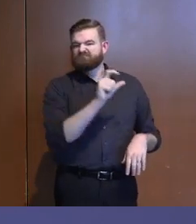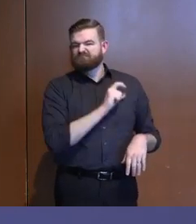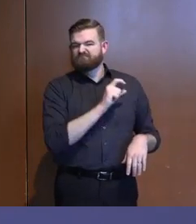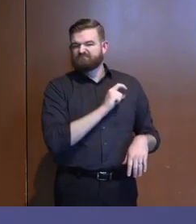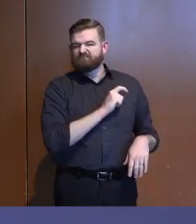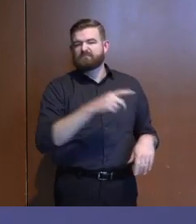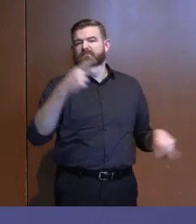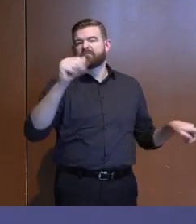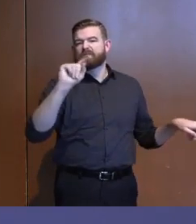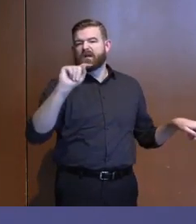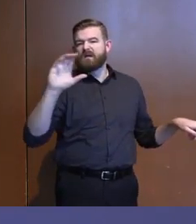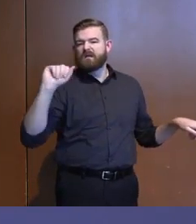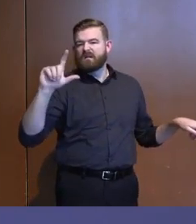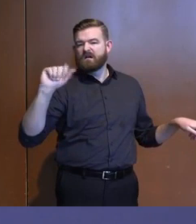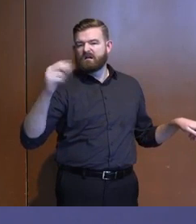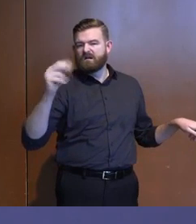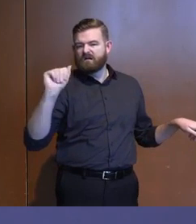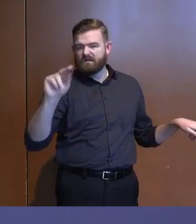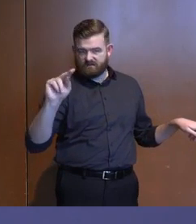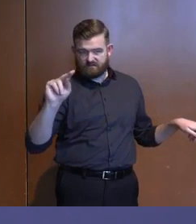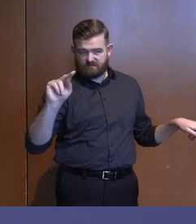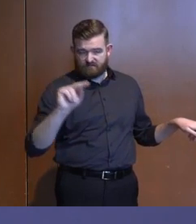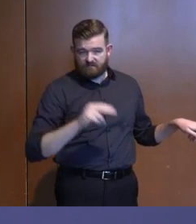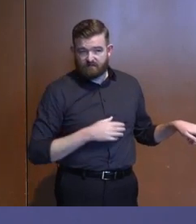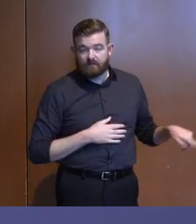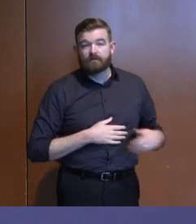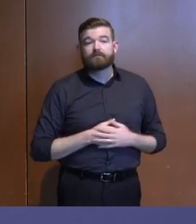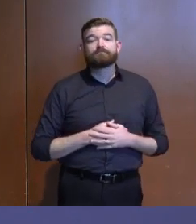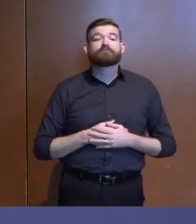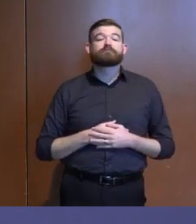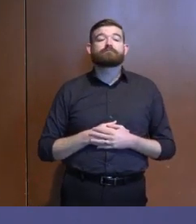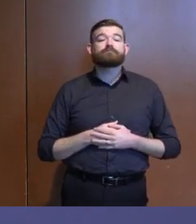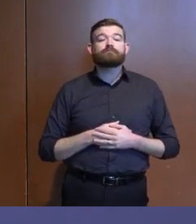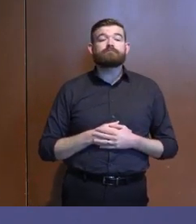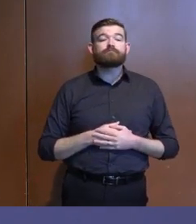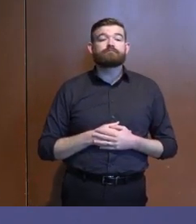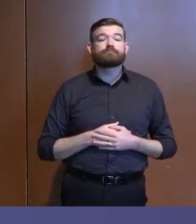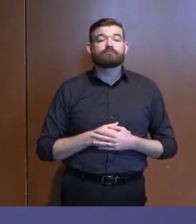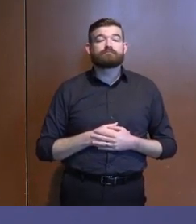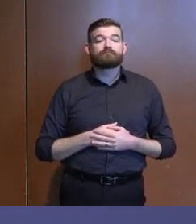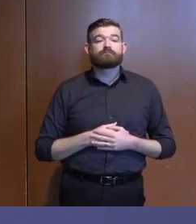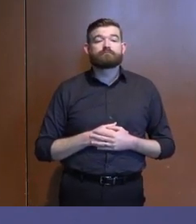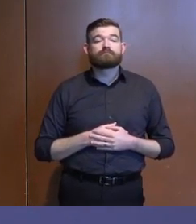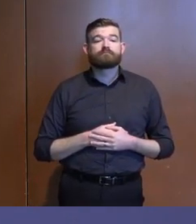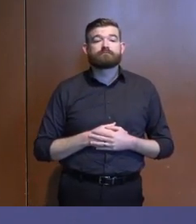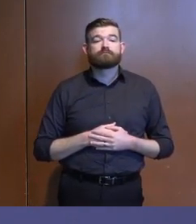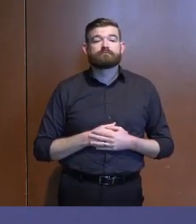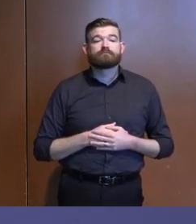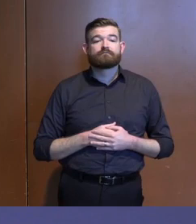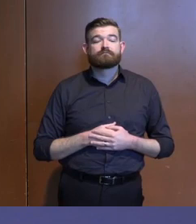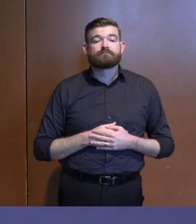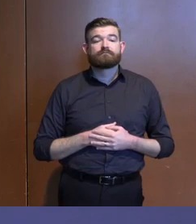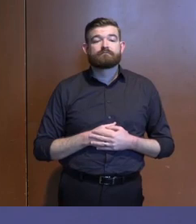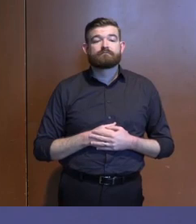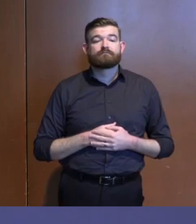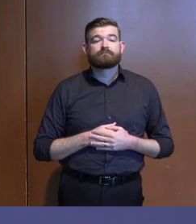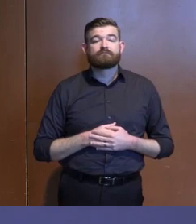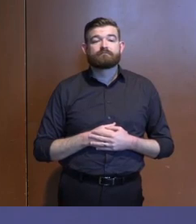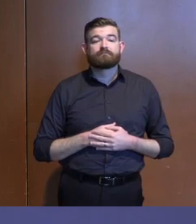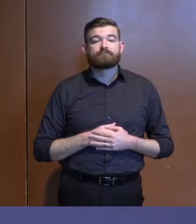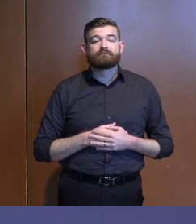Also, as always, honored to be joined by the Director of the Department of